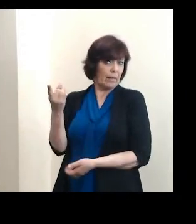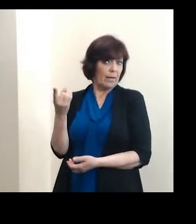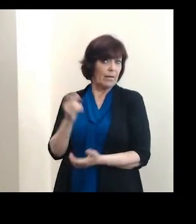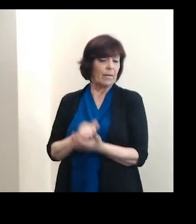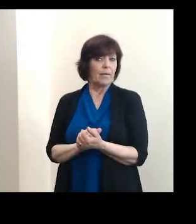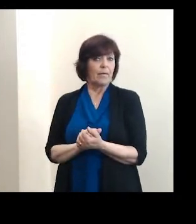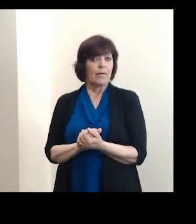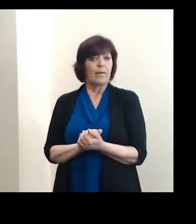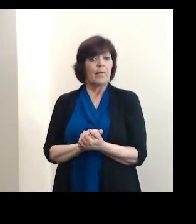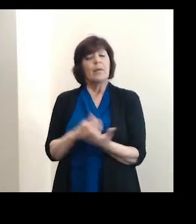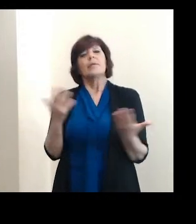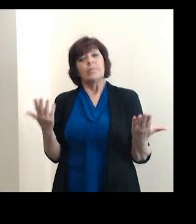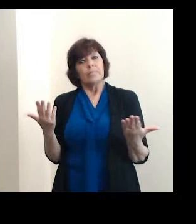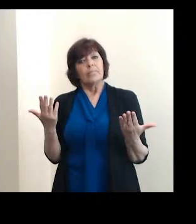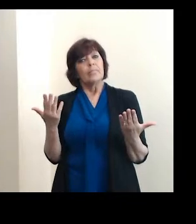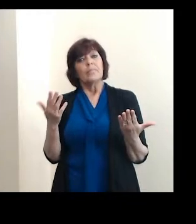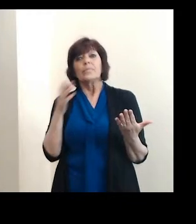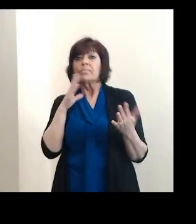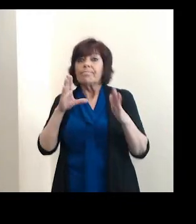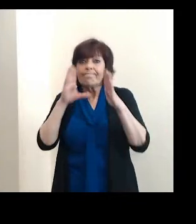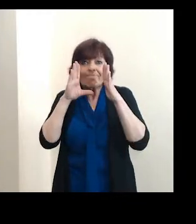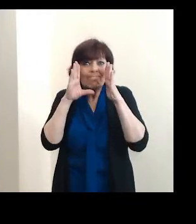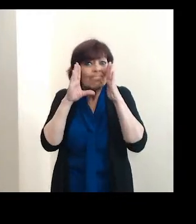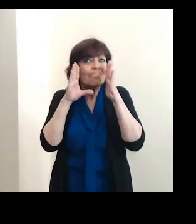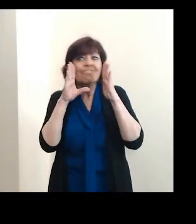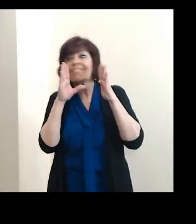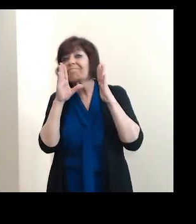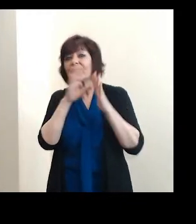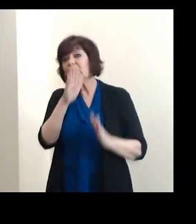Refuge Temple. So you got to keep an eye out. You never know